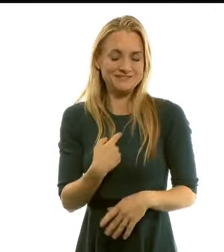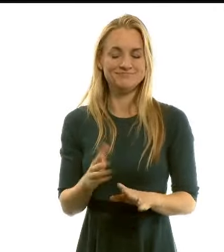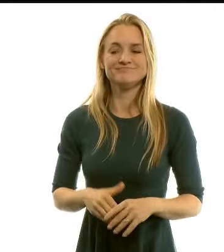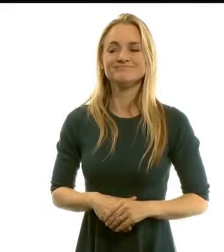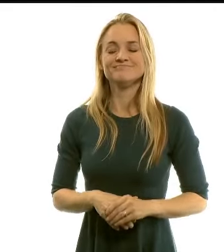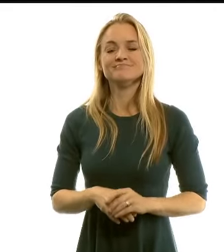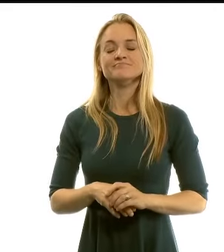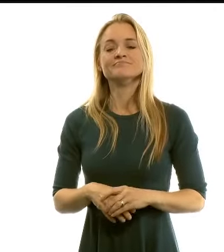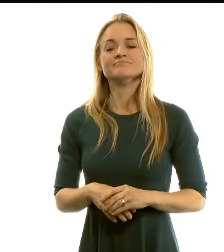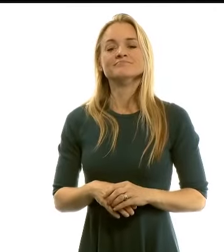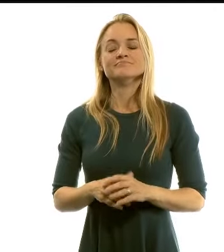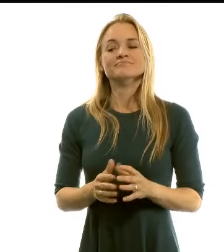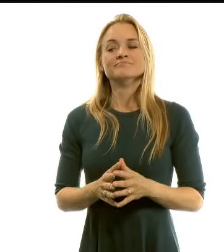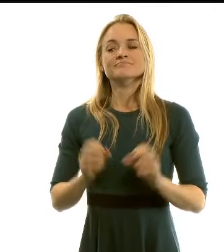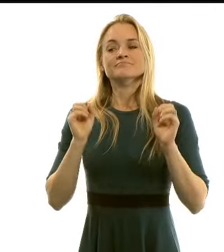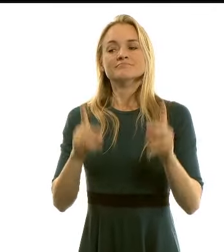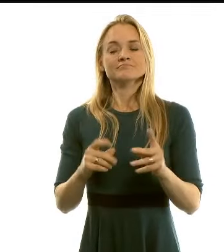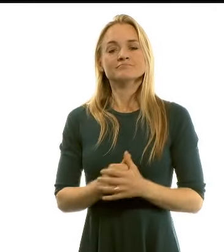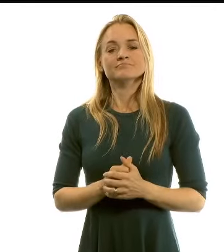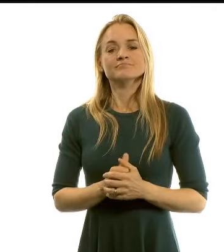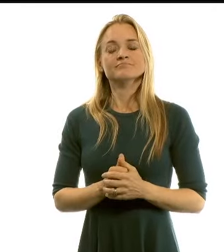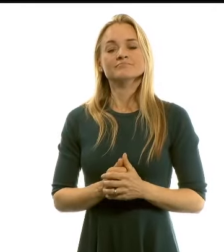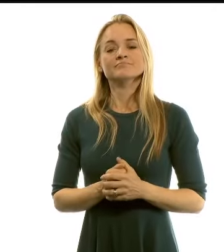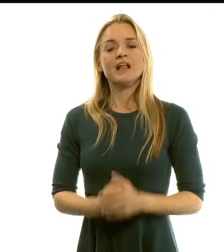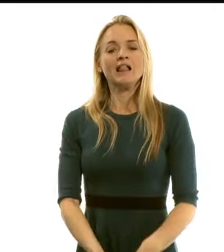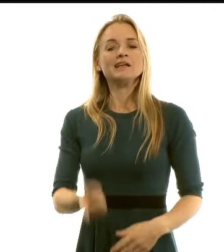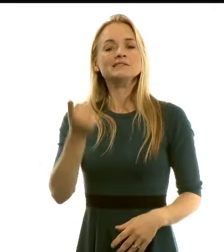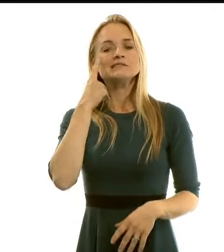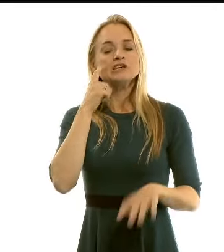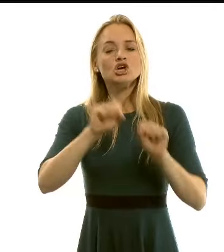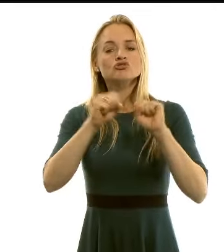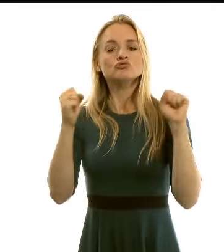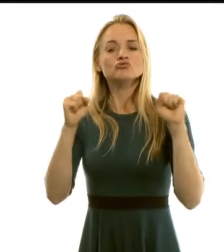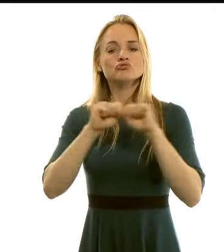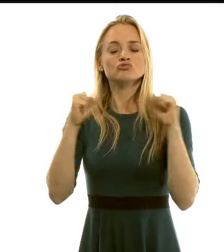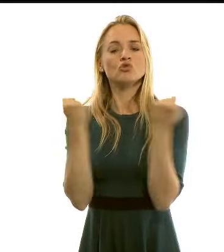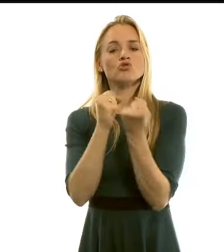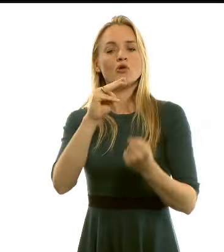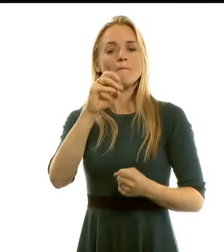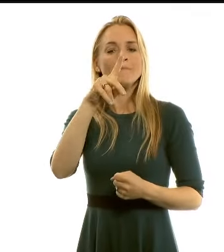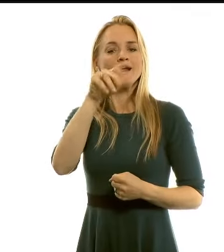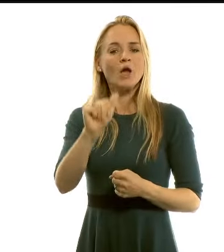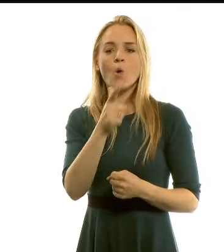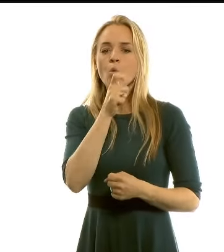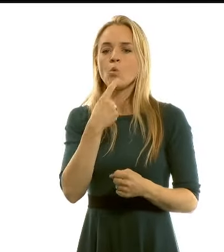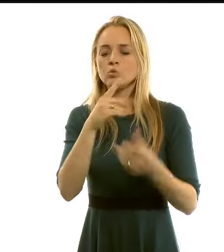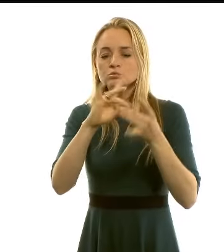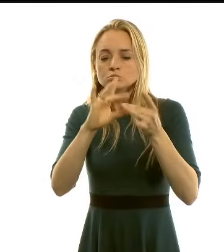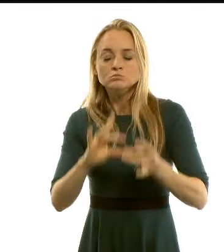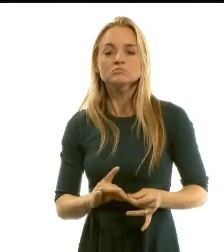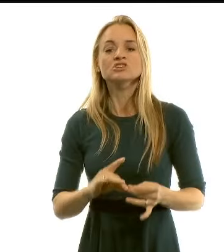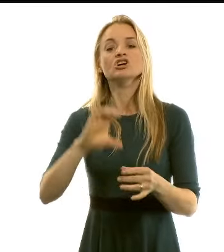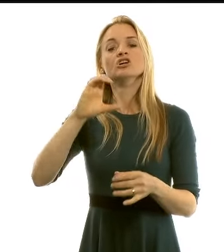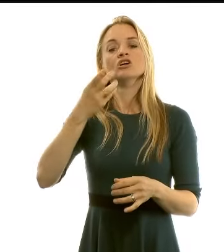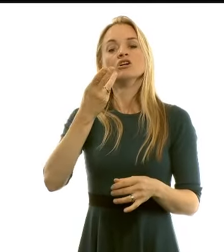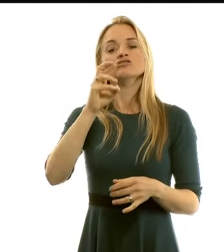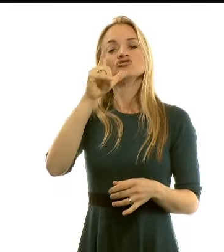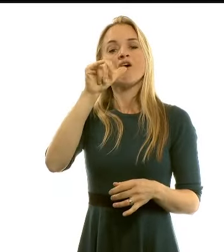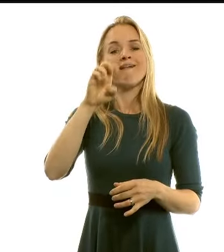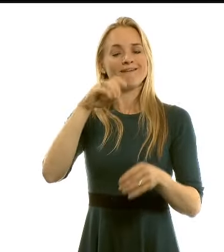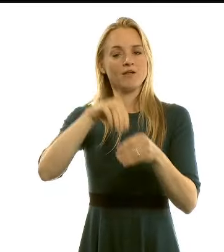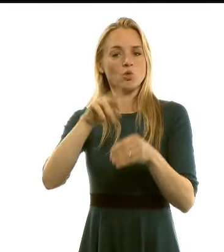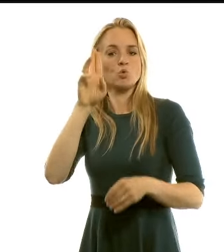All right, so let's take a little first look at what you guys are saying on socials. Shout to Charlie in the UK who says, that Sanctum looks awesome.